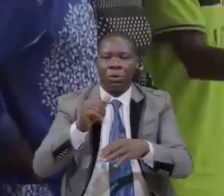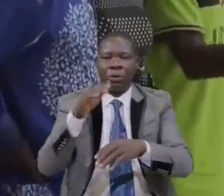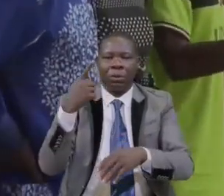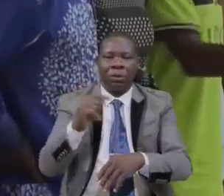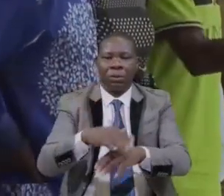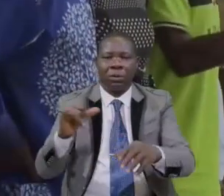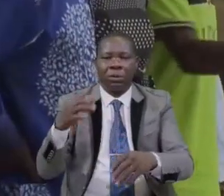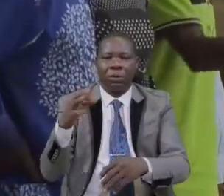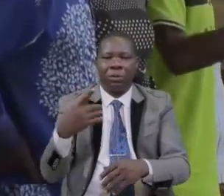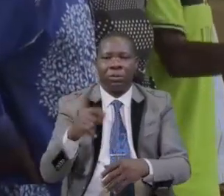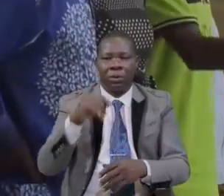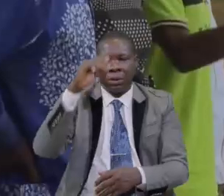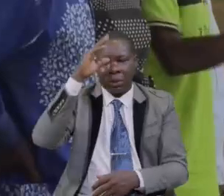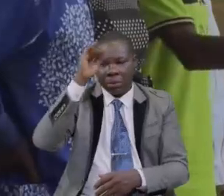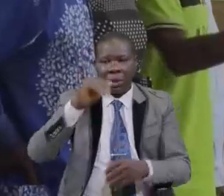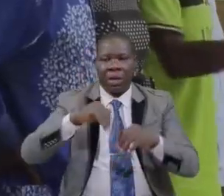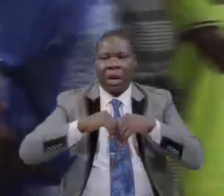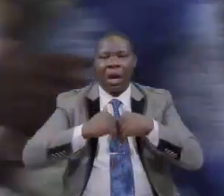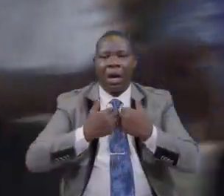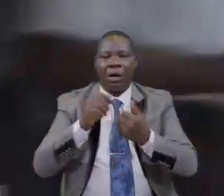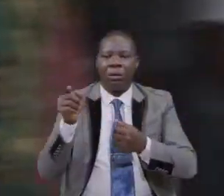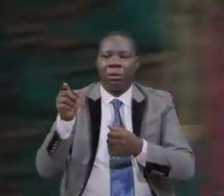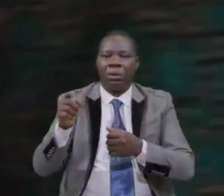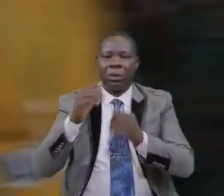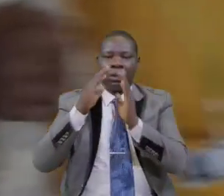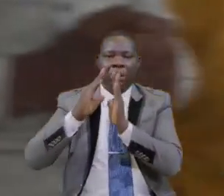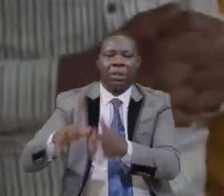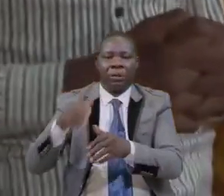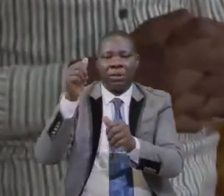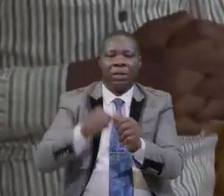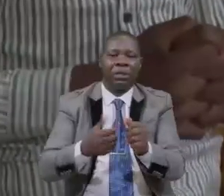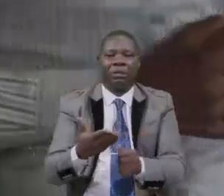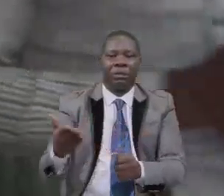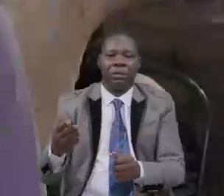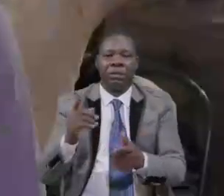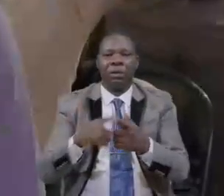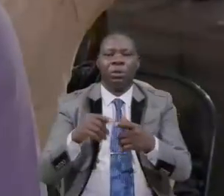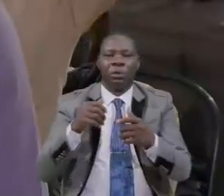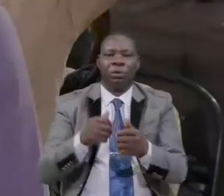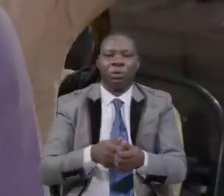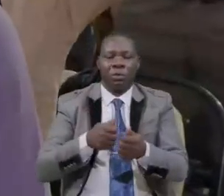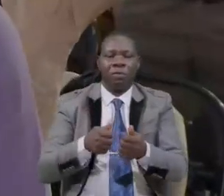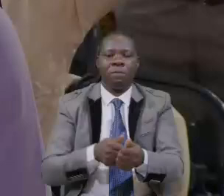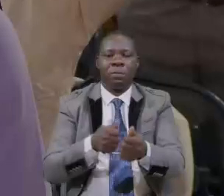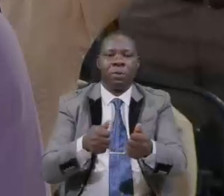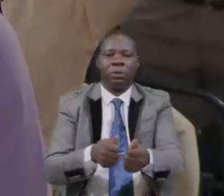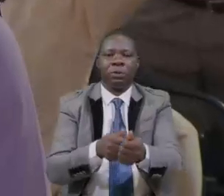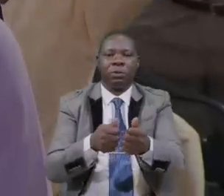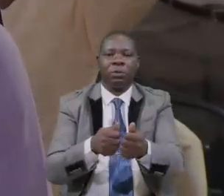How he left everything to pursue his calling.